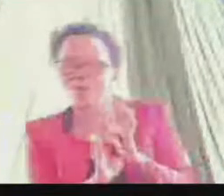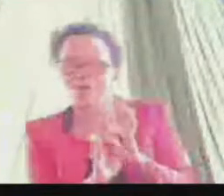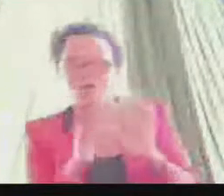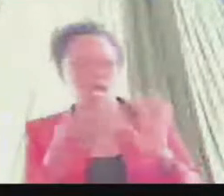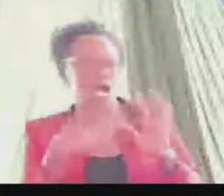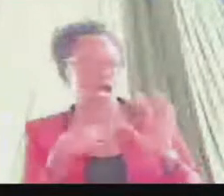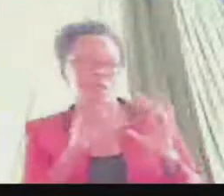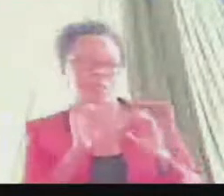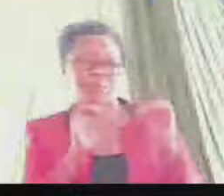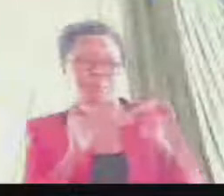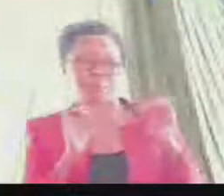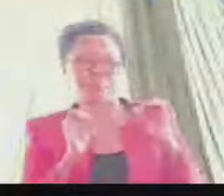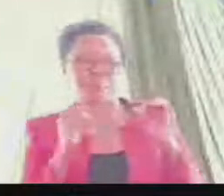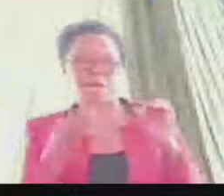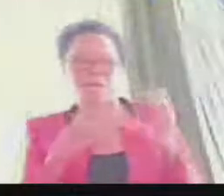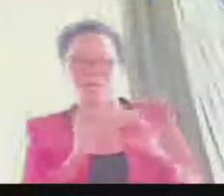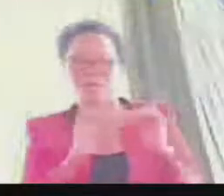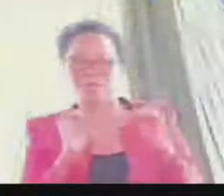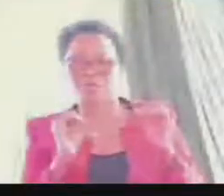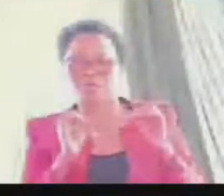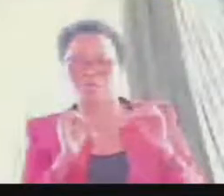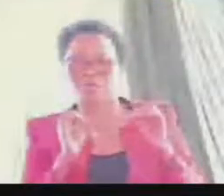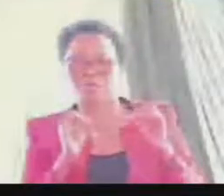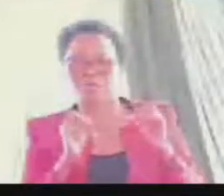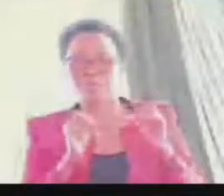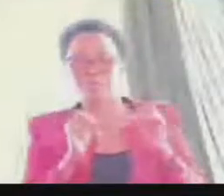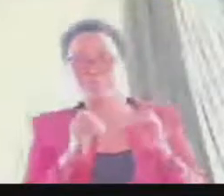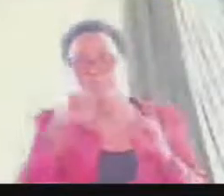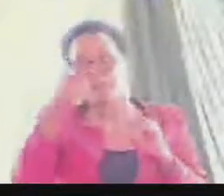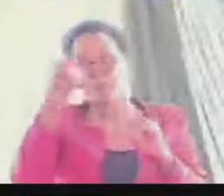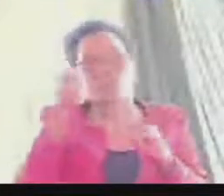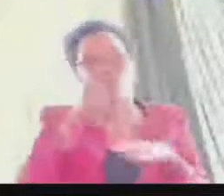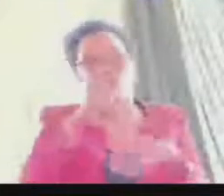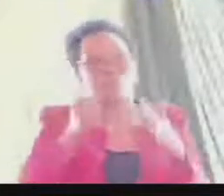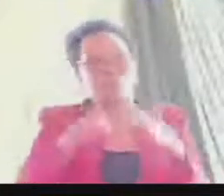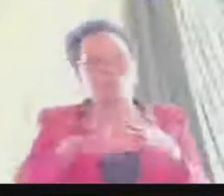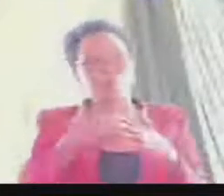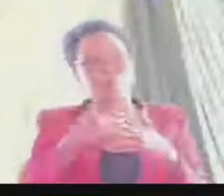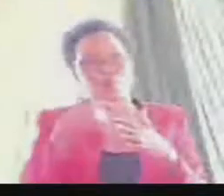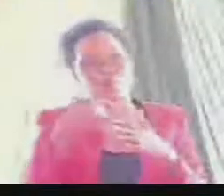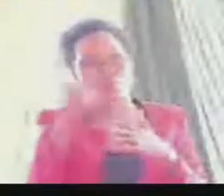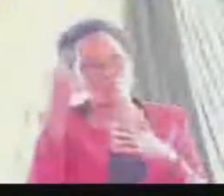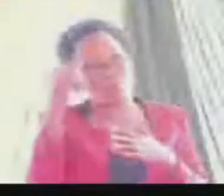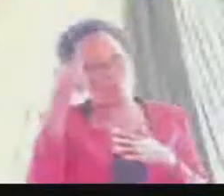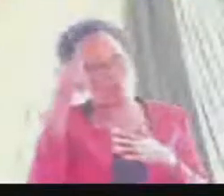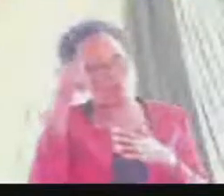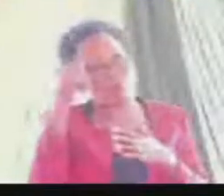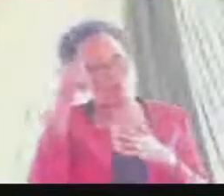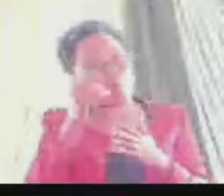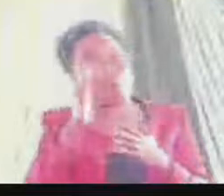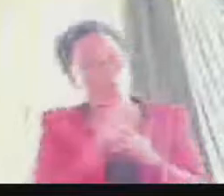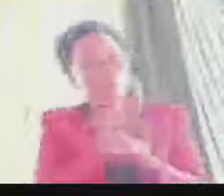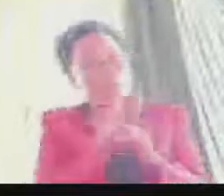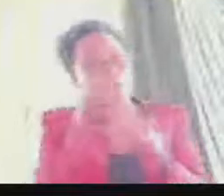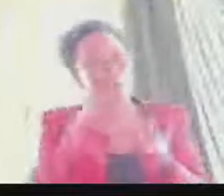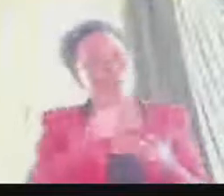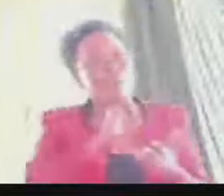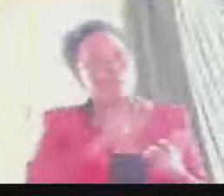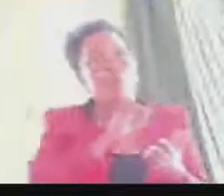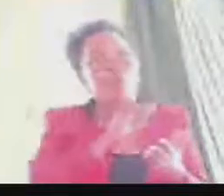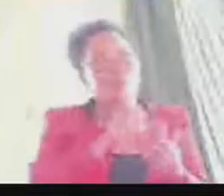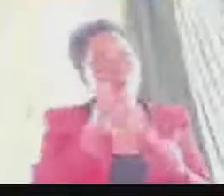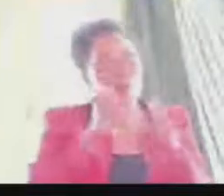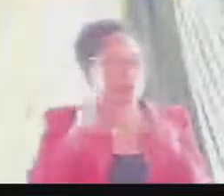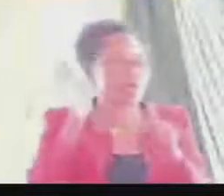an example that I mean, because what I want to know is the test, because part of the complaint you will hear